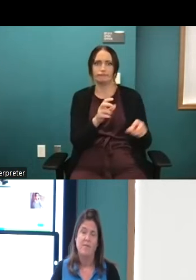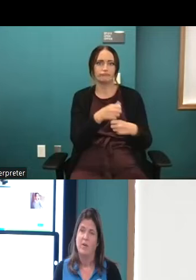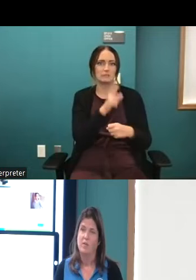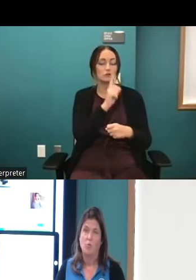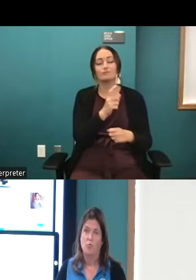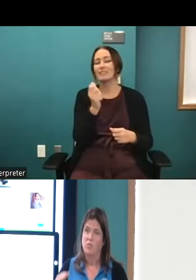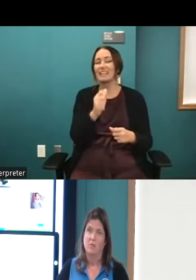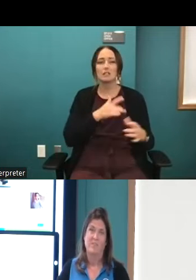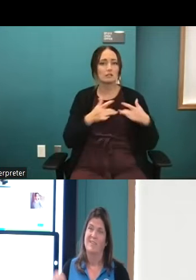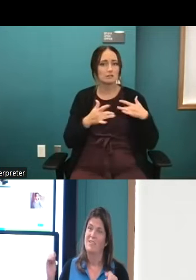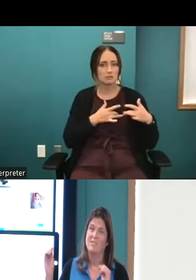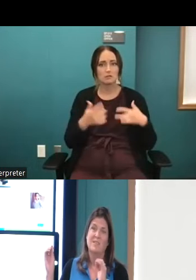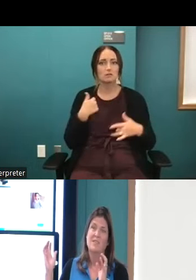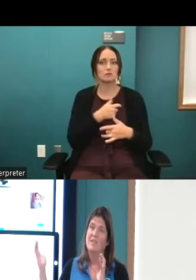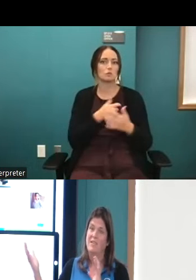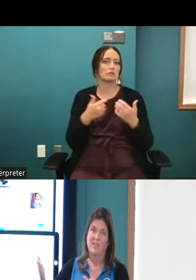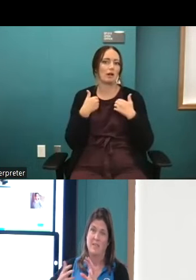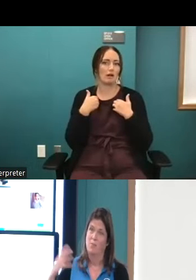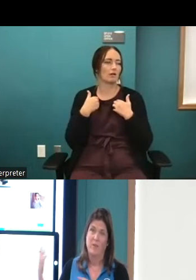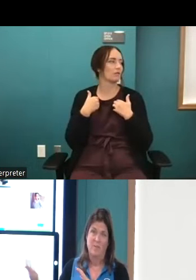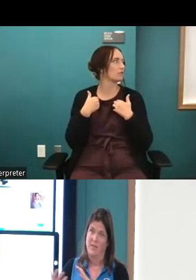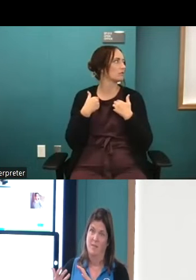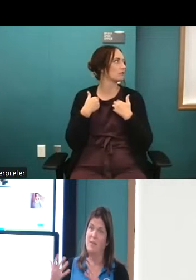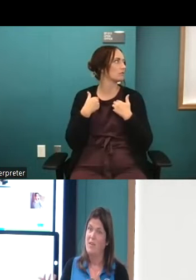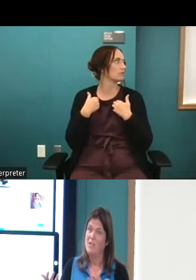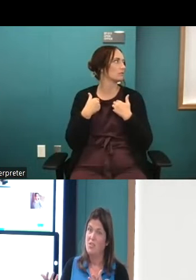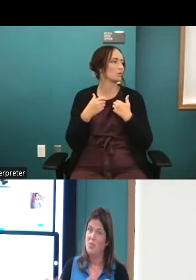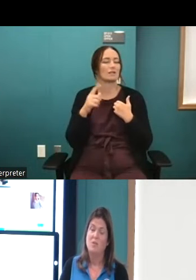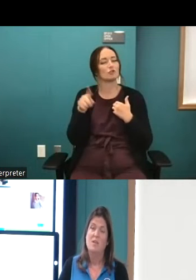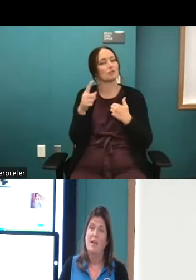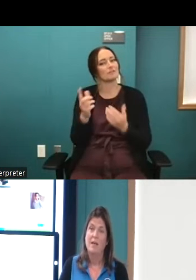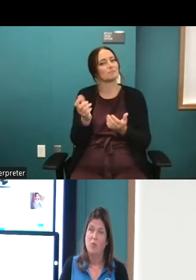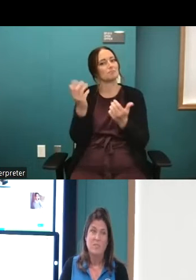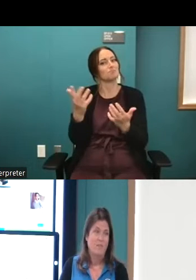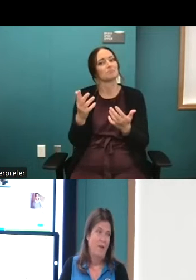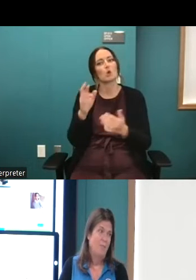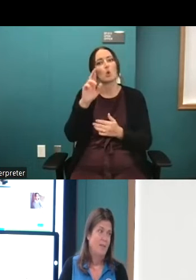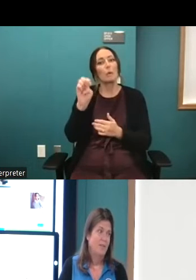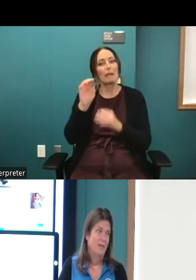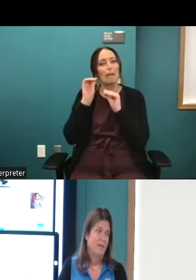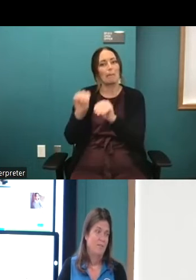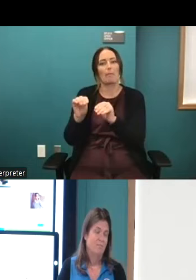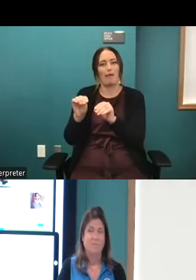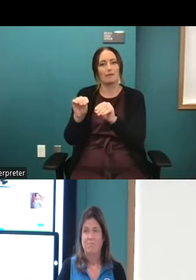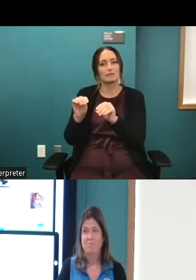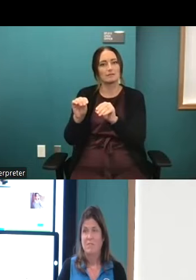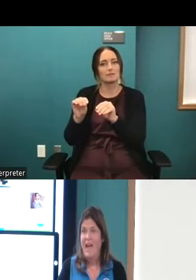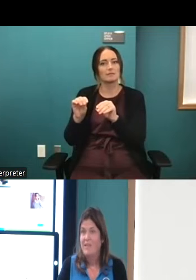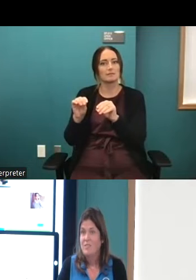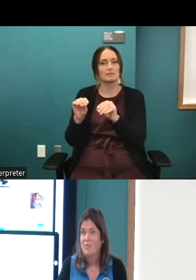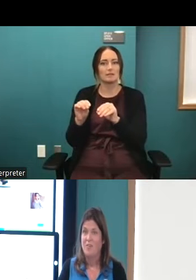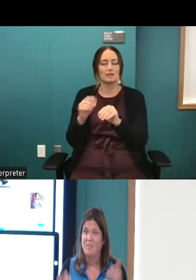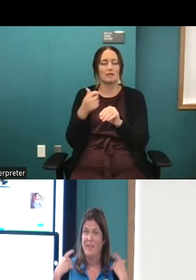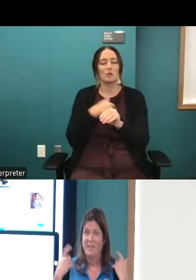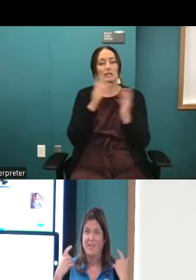we have a very low threshold of just saying, just get that, reimplant them. And if they do, encourage the family to